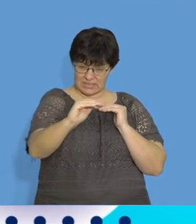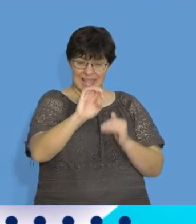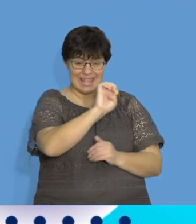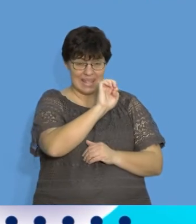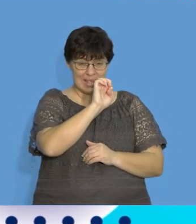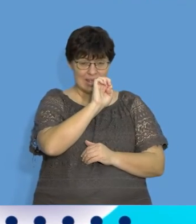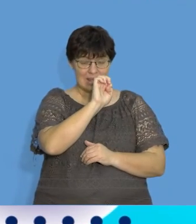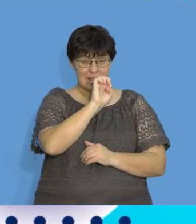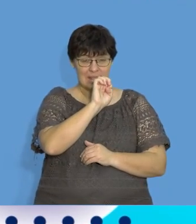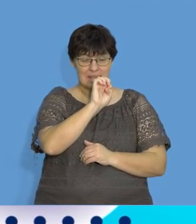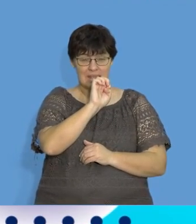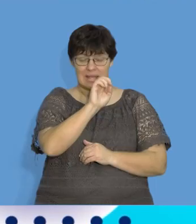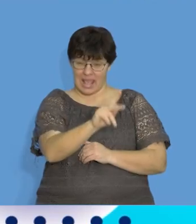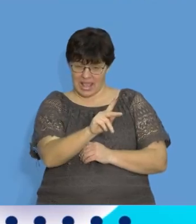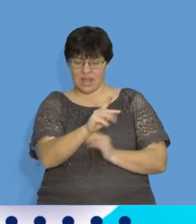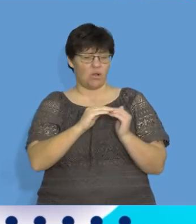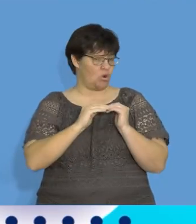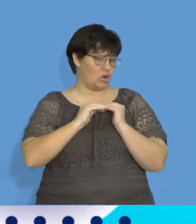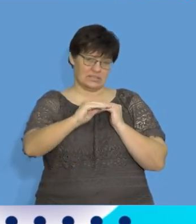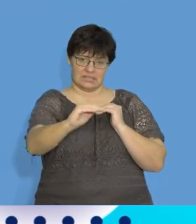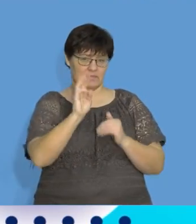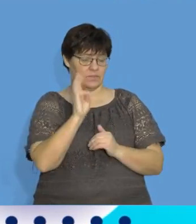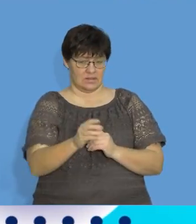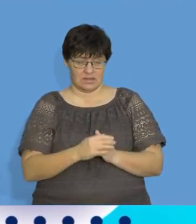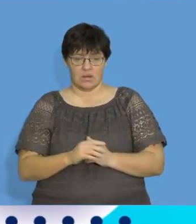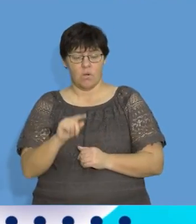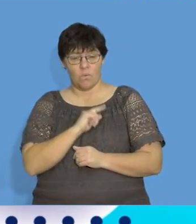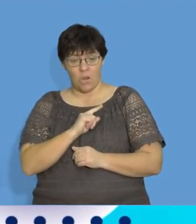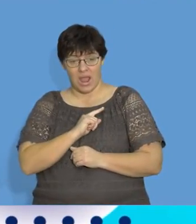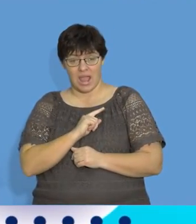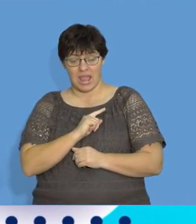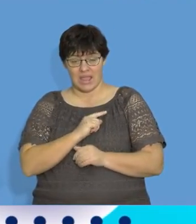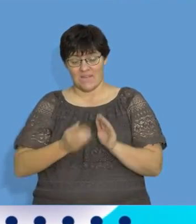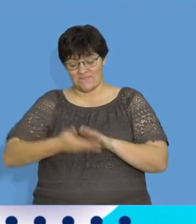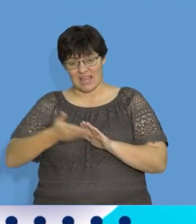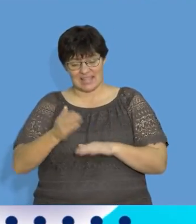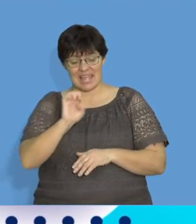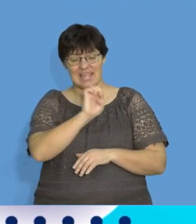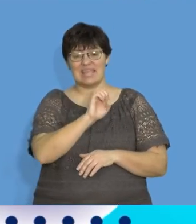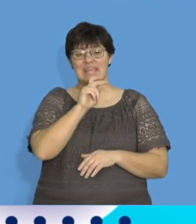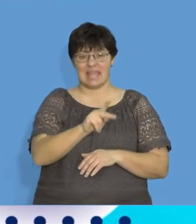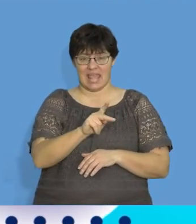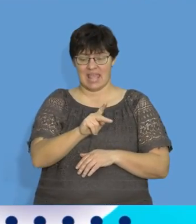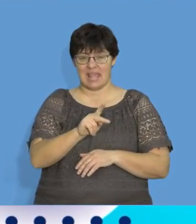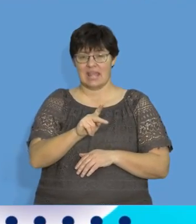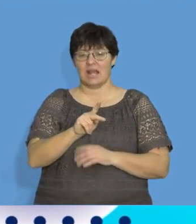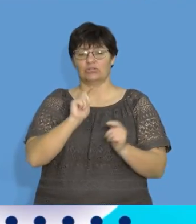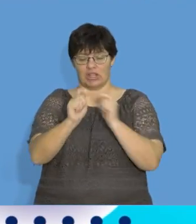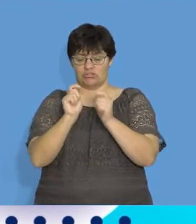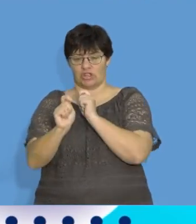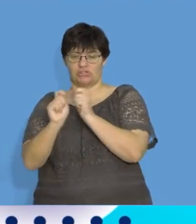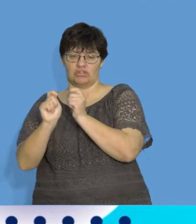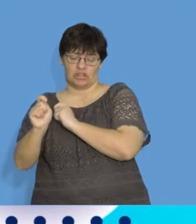energy, okay, at this point. Because if the speed's changing, then his kinetic energy is constantly